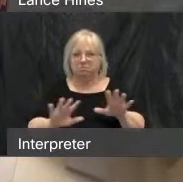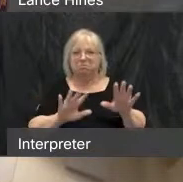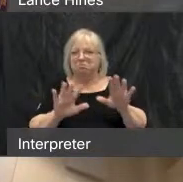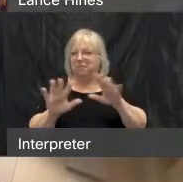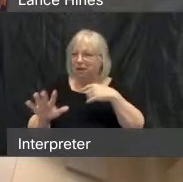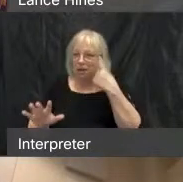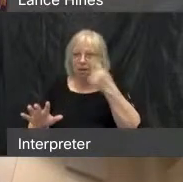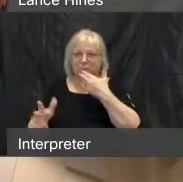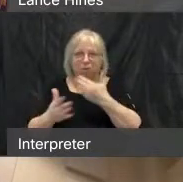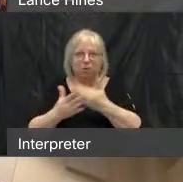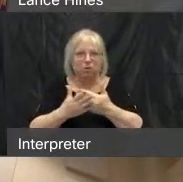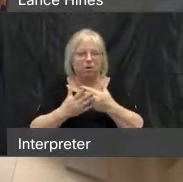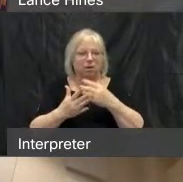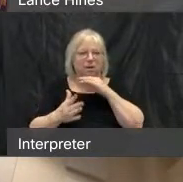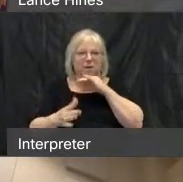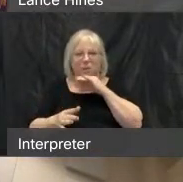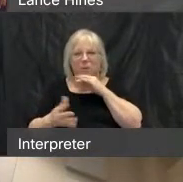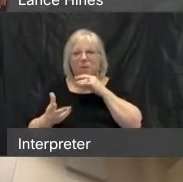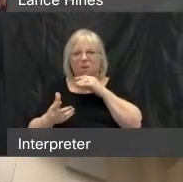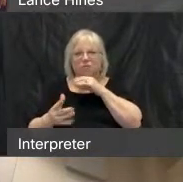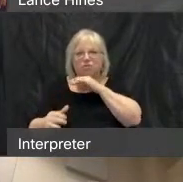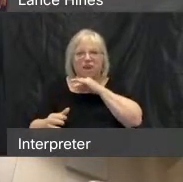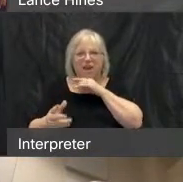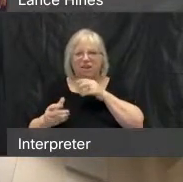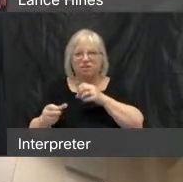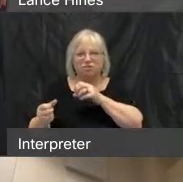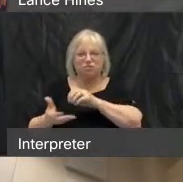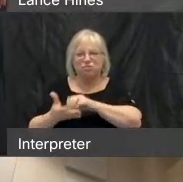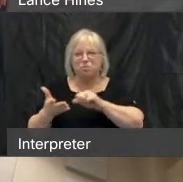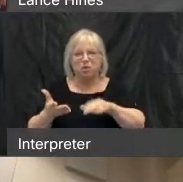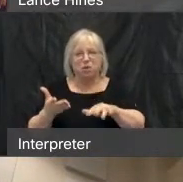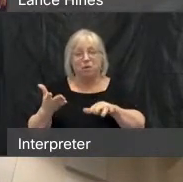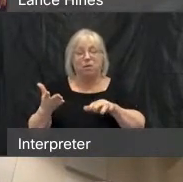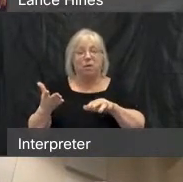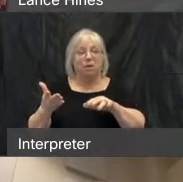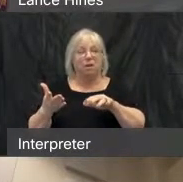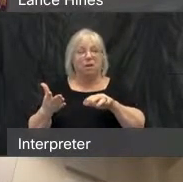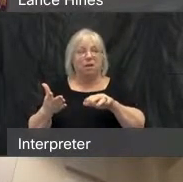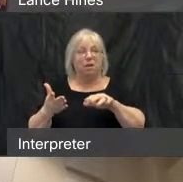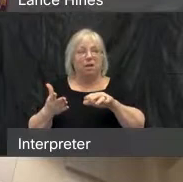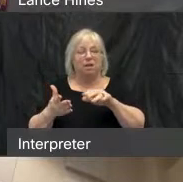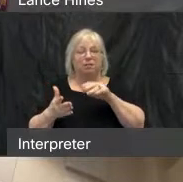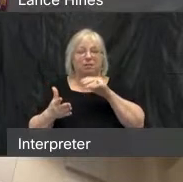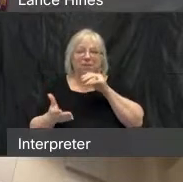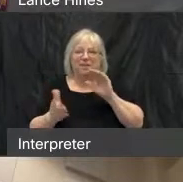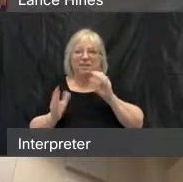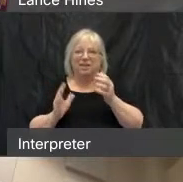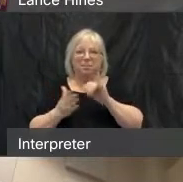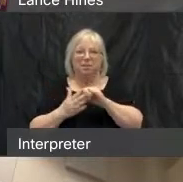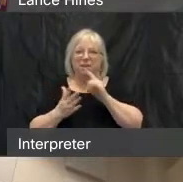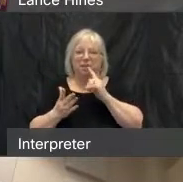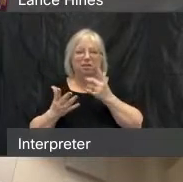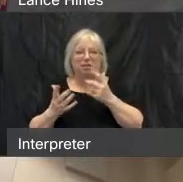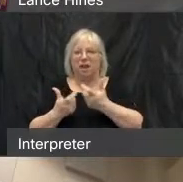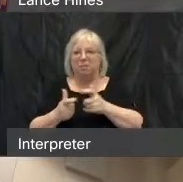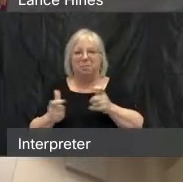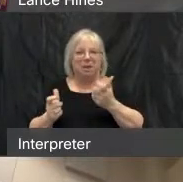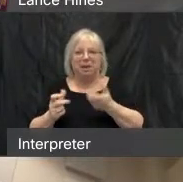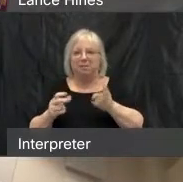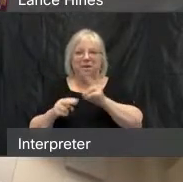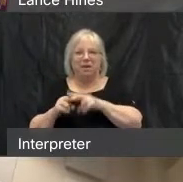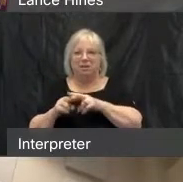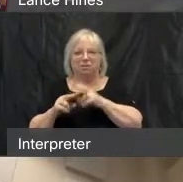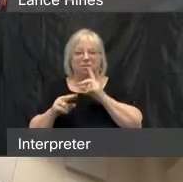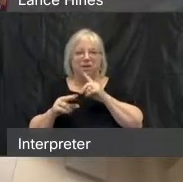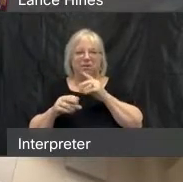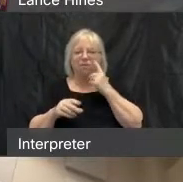have all the things removed from the neighborhood that shouldn't be there, you know, it doesn't seem that there's that big of increase